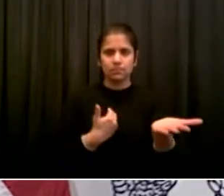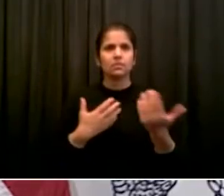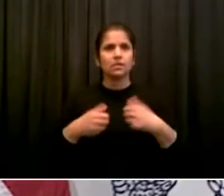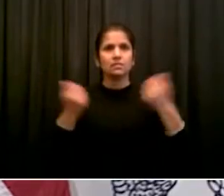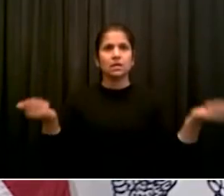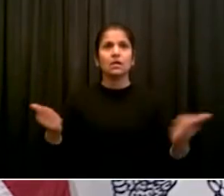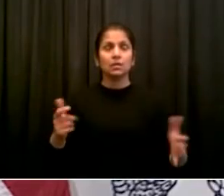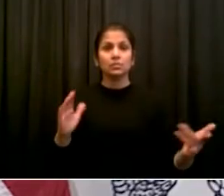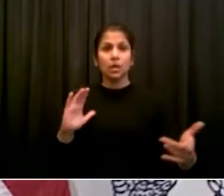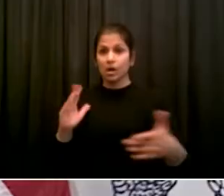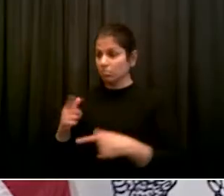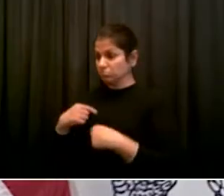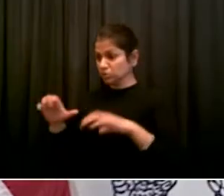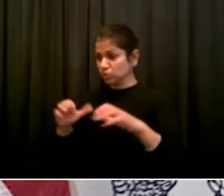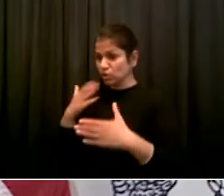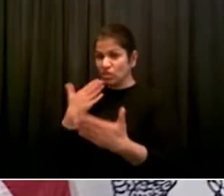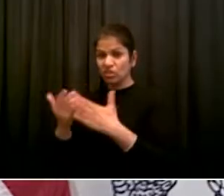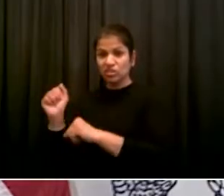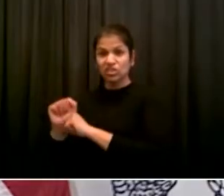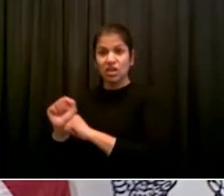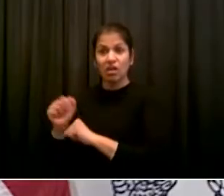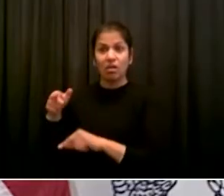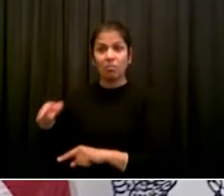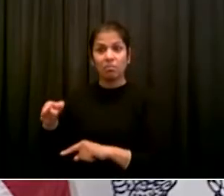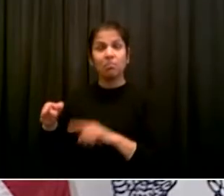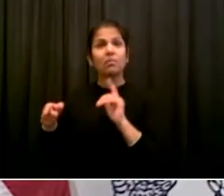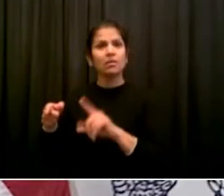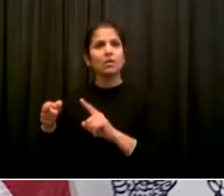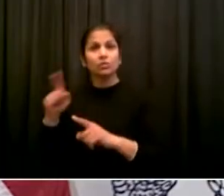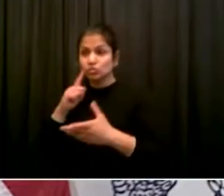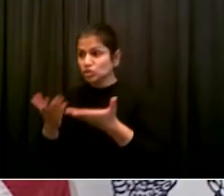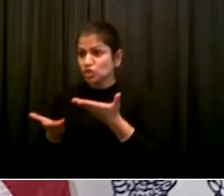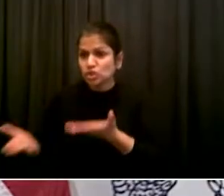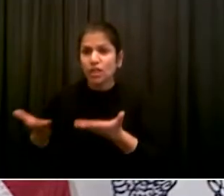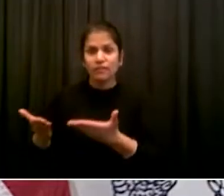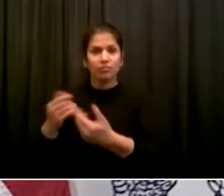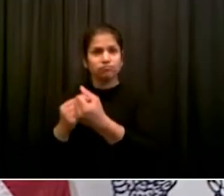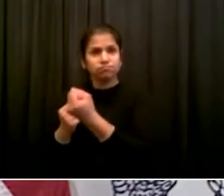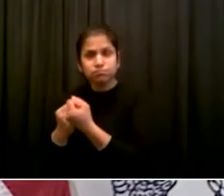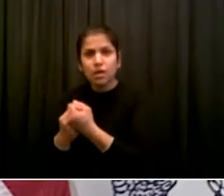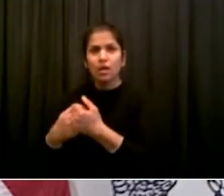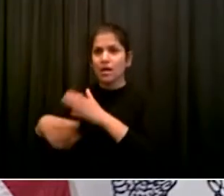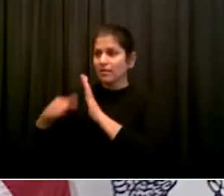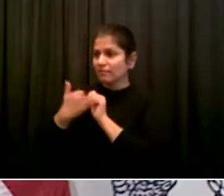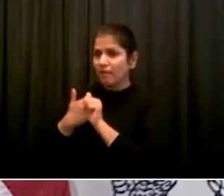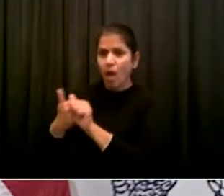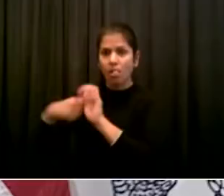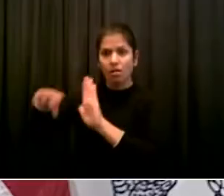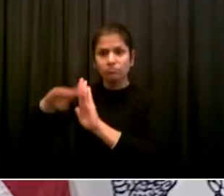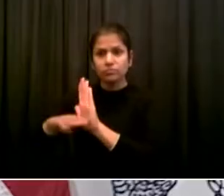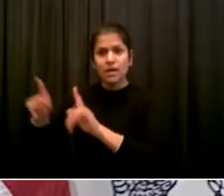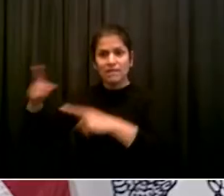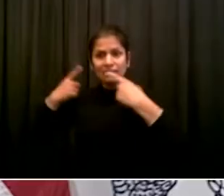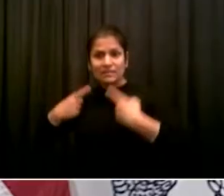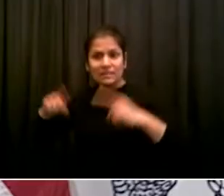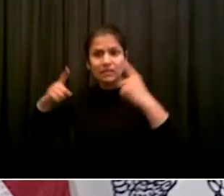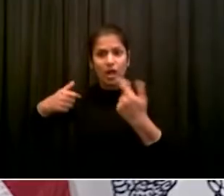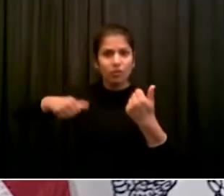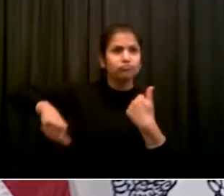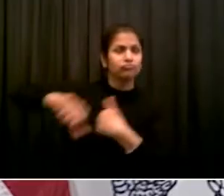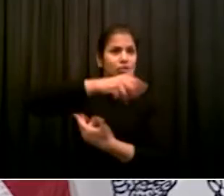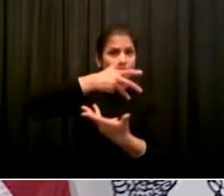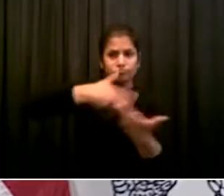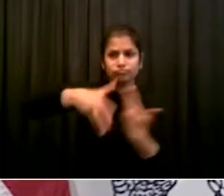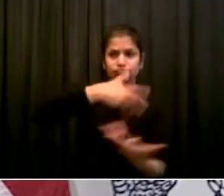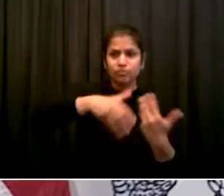is weighed, their service record, their accomplishments, their engagement with the community, and the value they put as